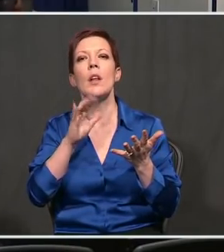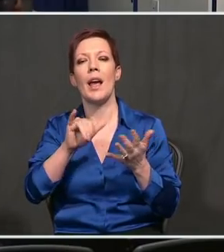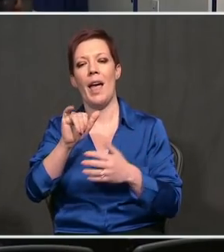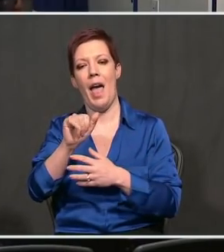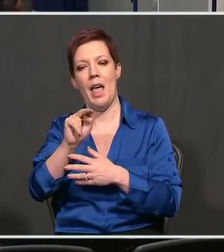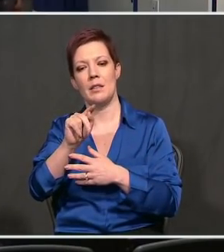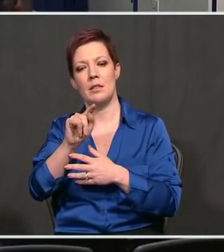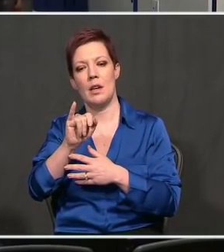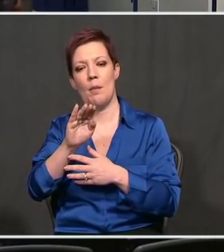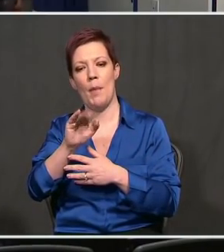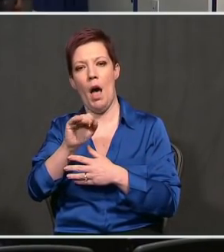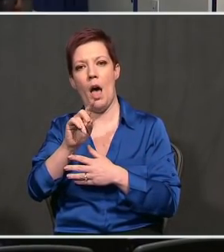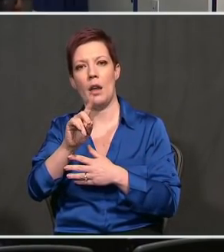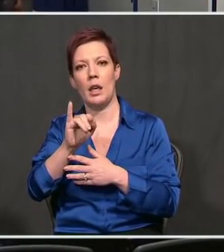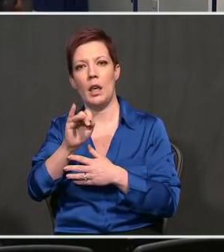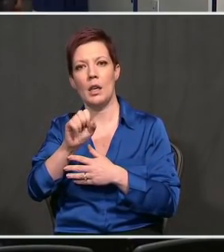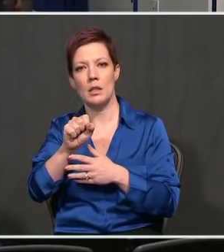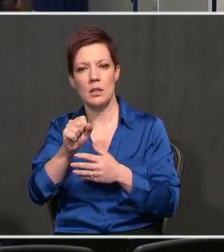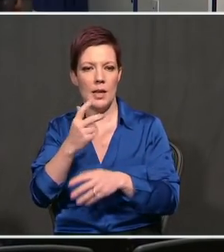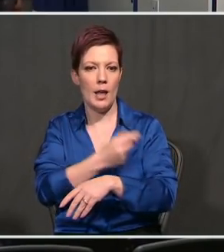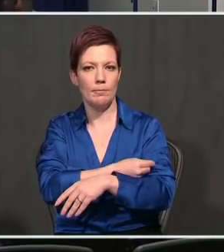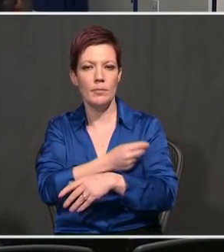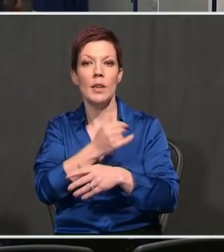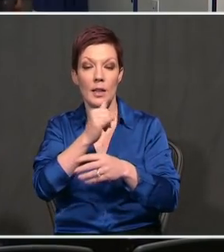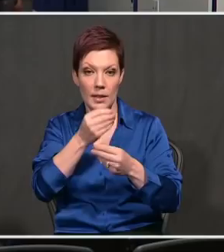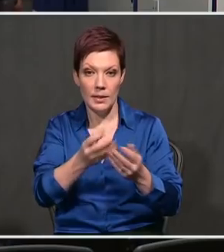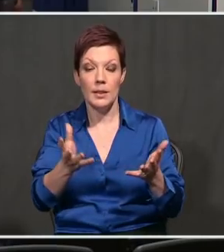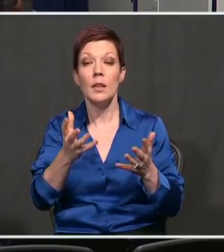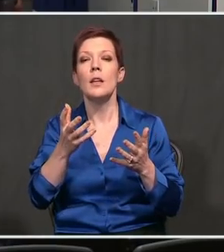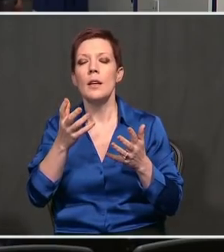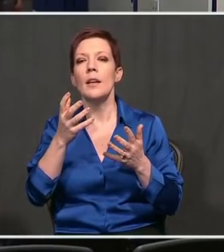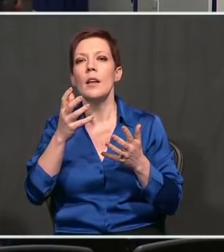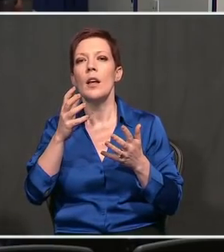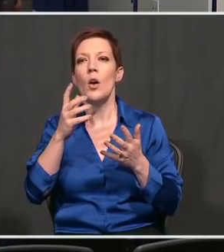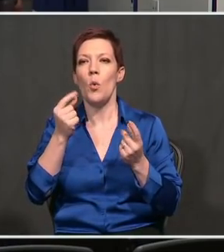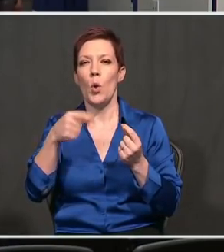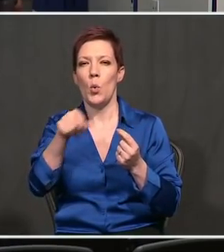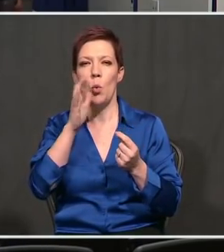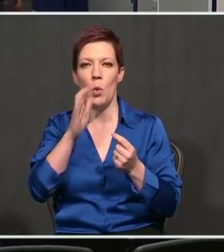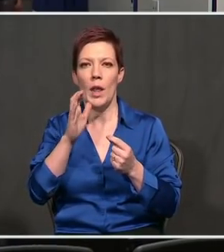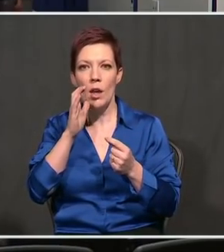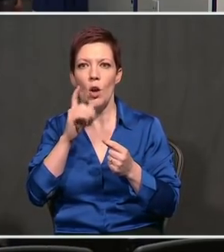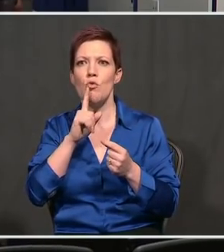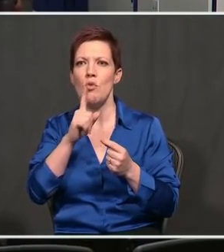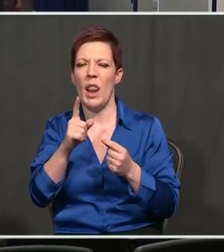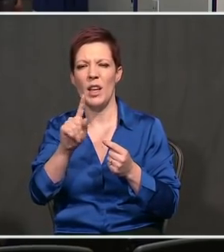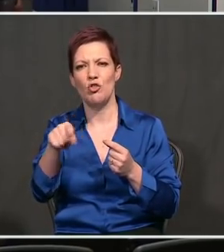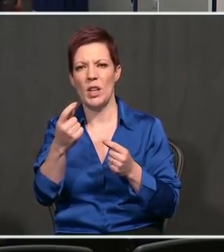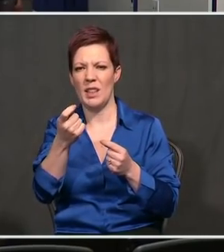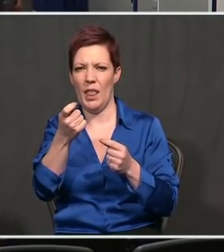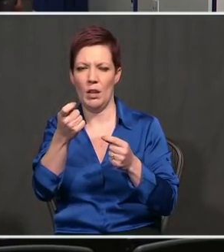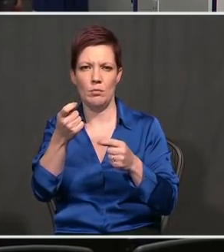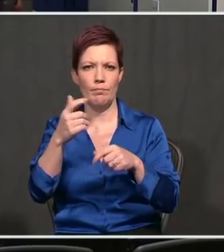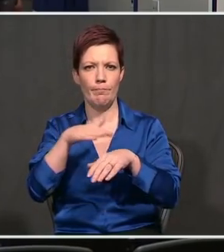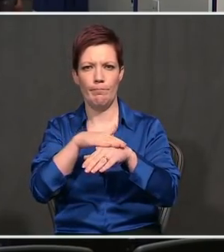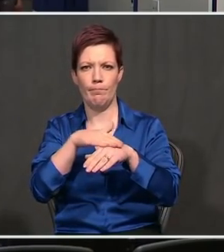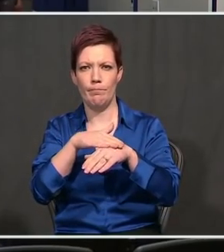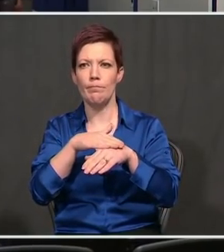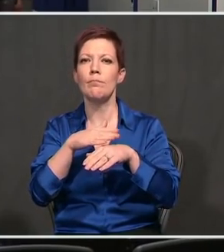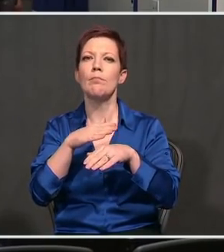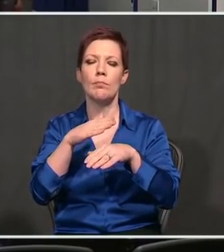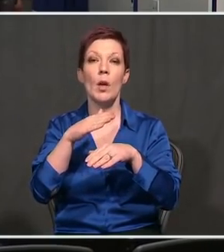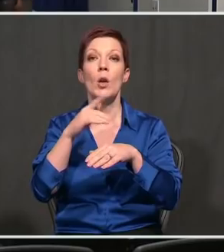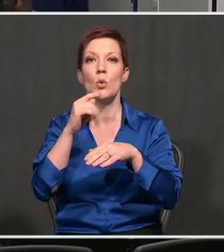throughout the country. What you're gonna hear here is only the tip of the iceberg of what they've done to support this